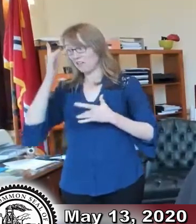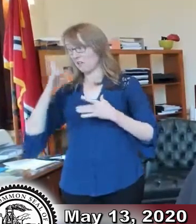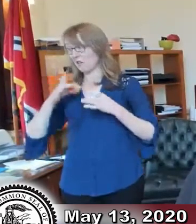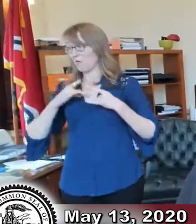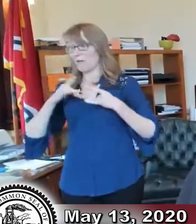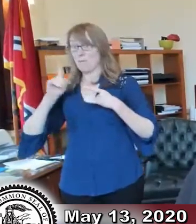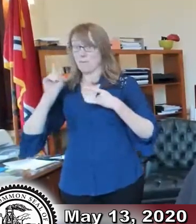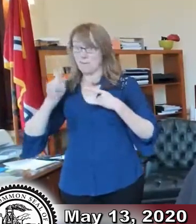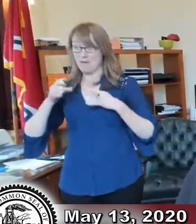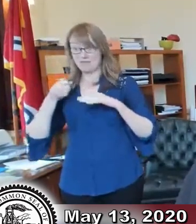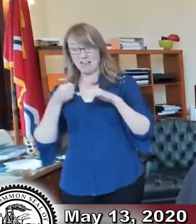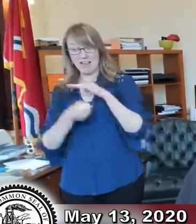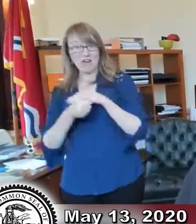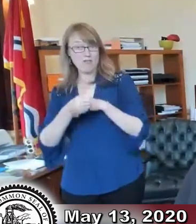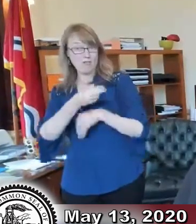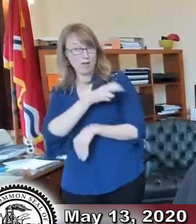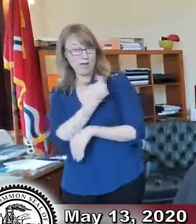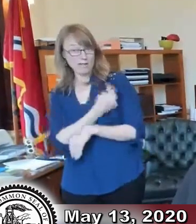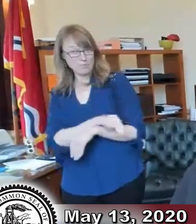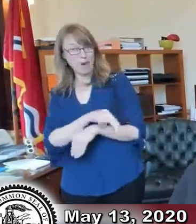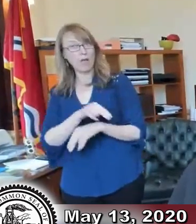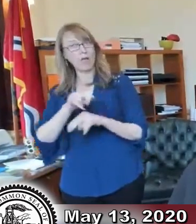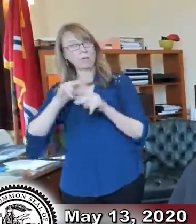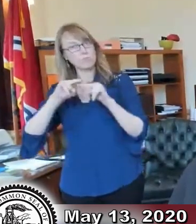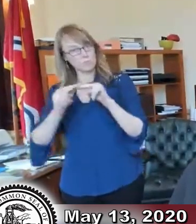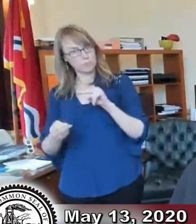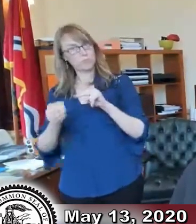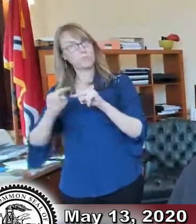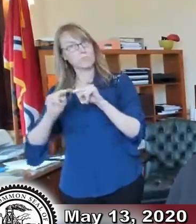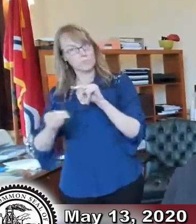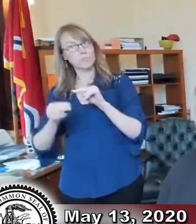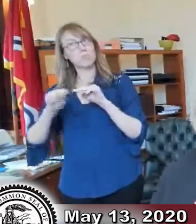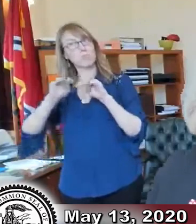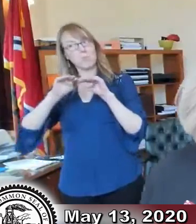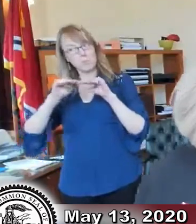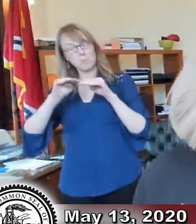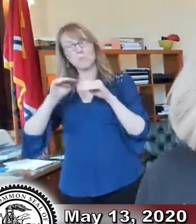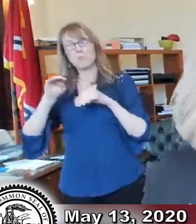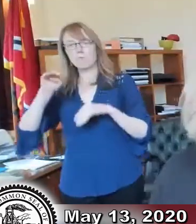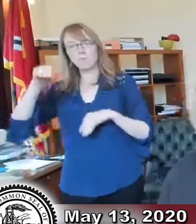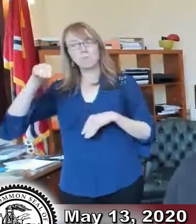rolling average, trending down for about the last